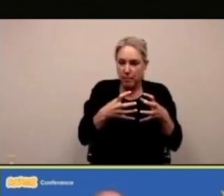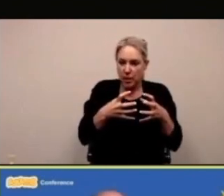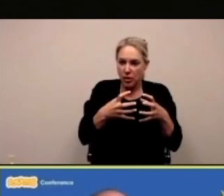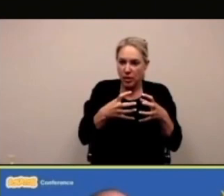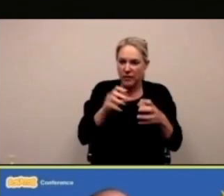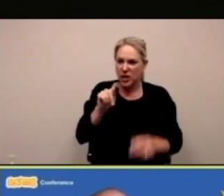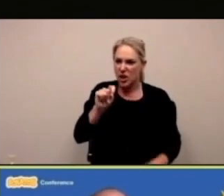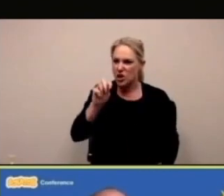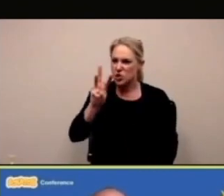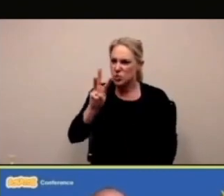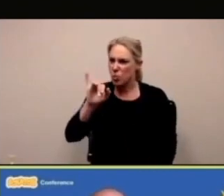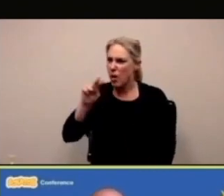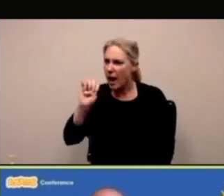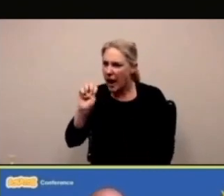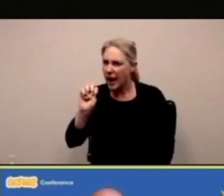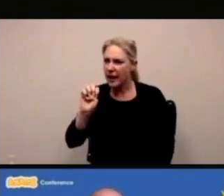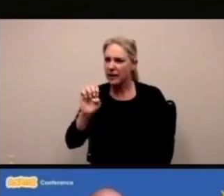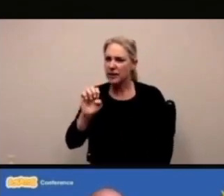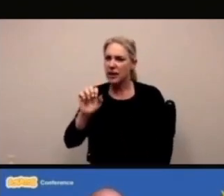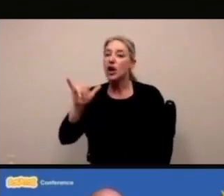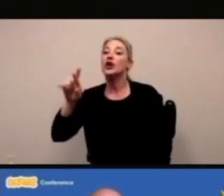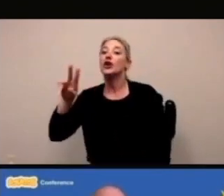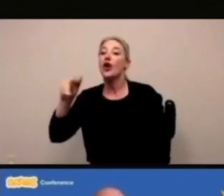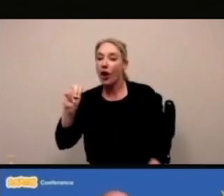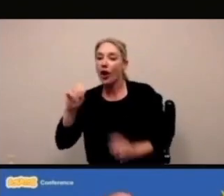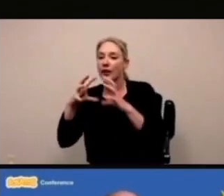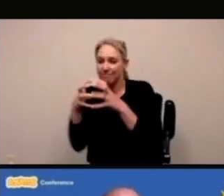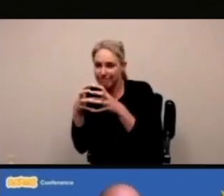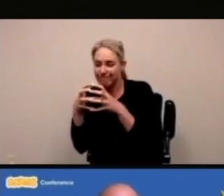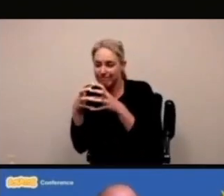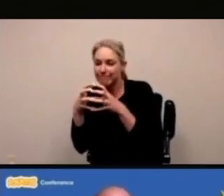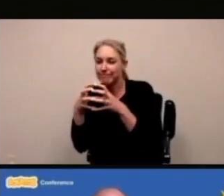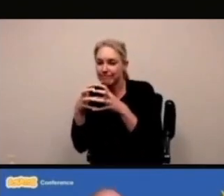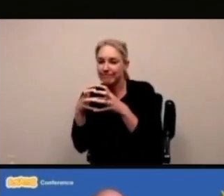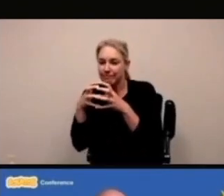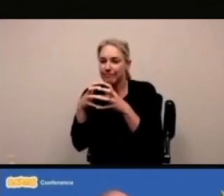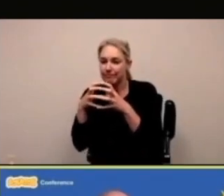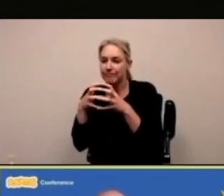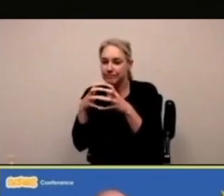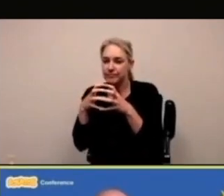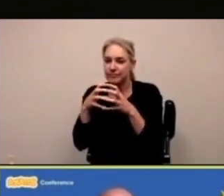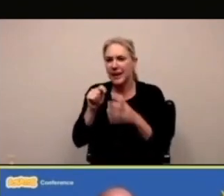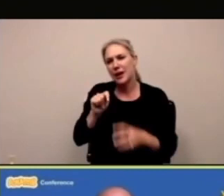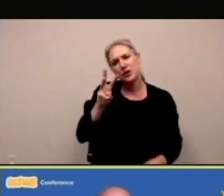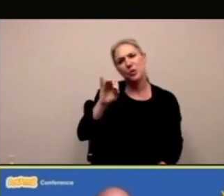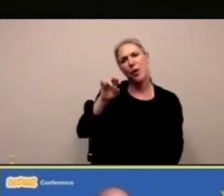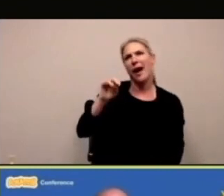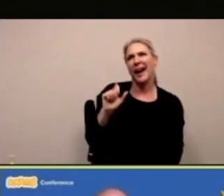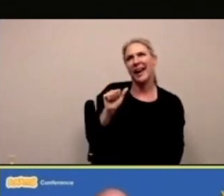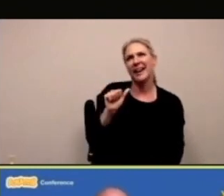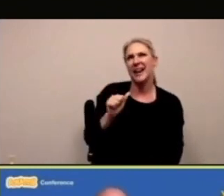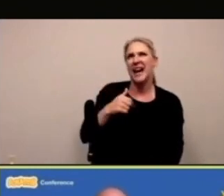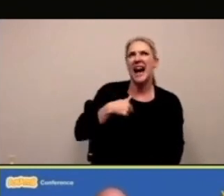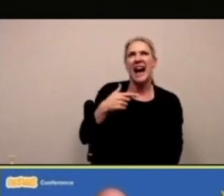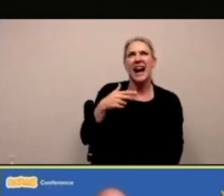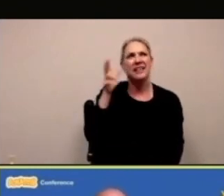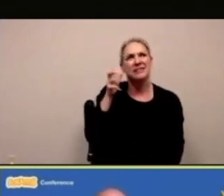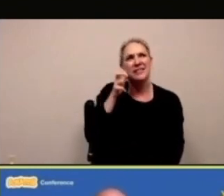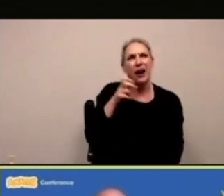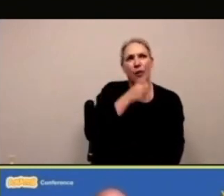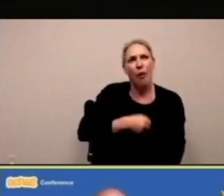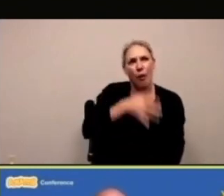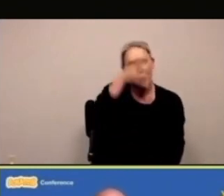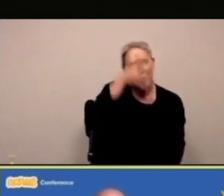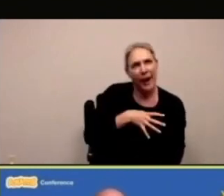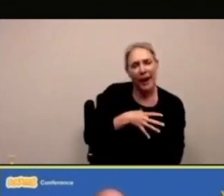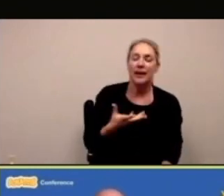twine, it's not twine. What is it? Yarn. Yarn, thank you. Twine, I just sound very old there. So, but using a